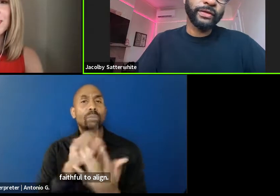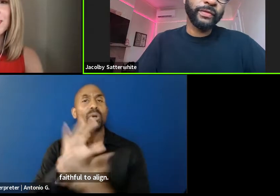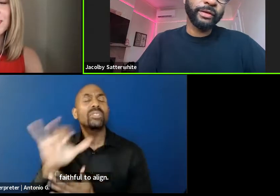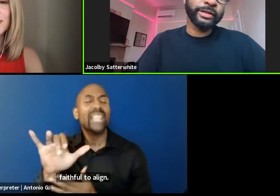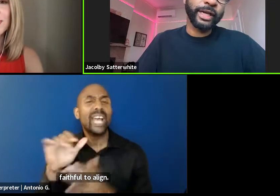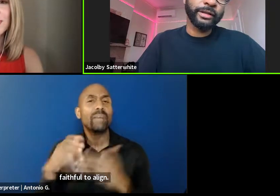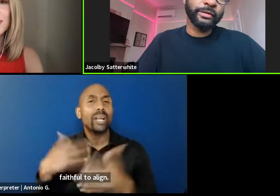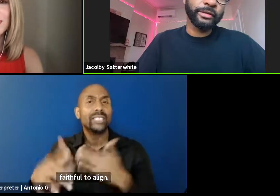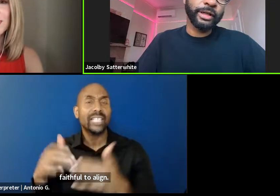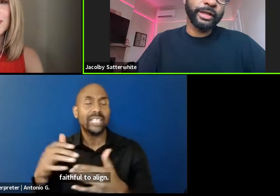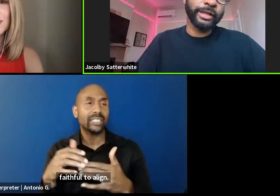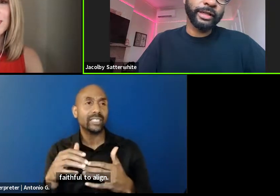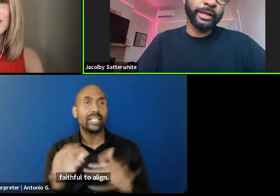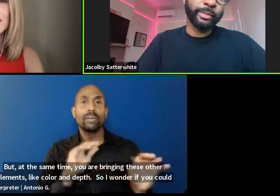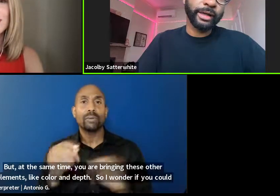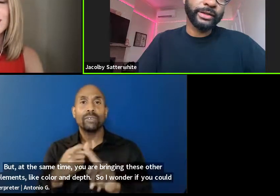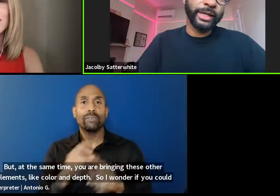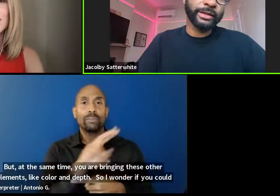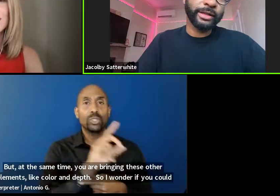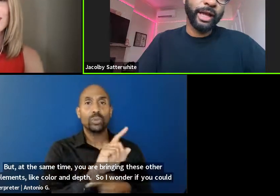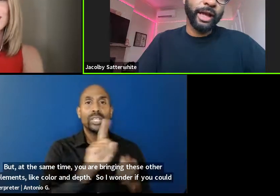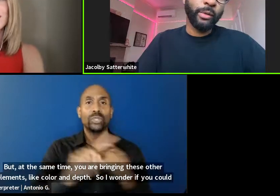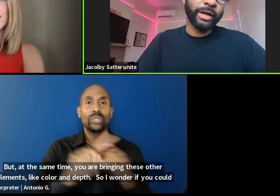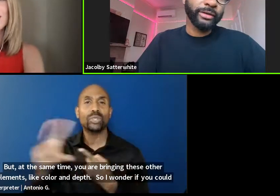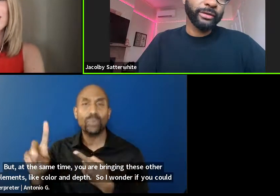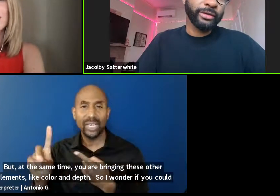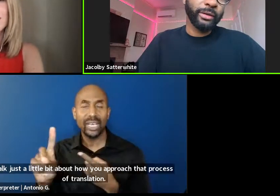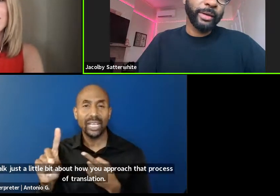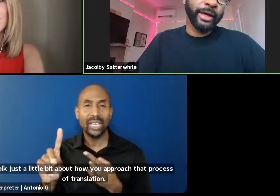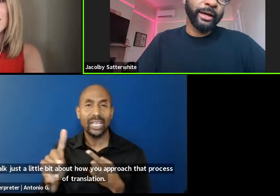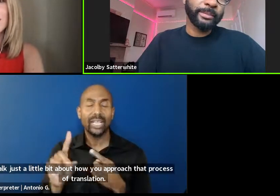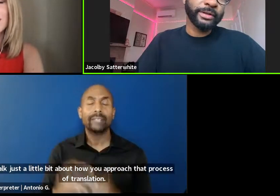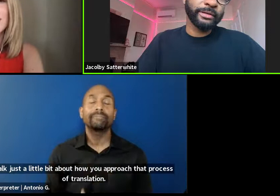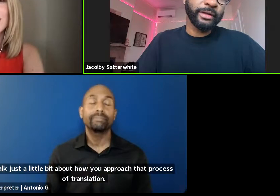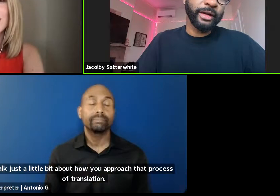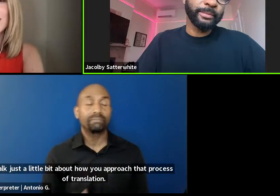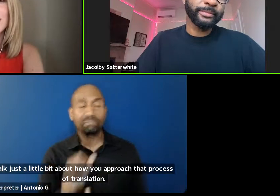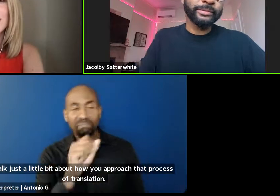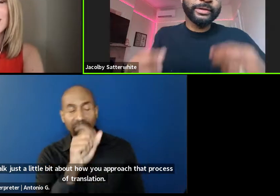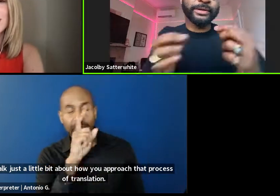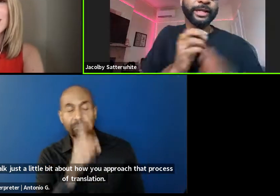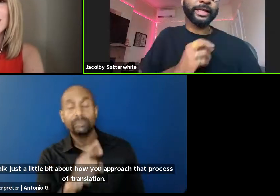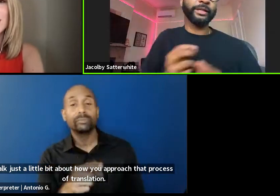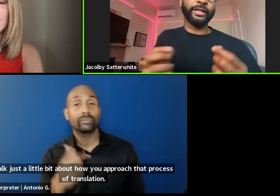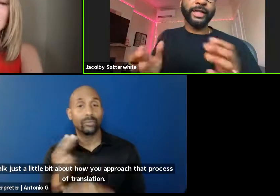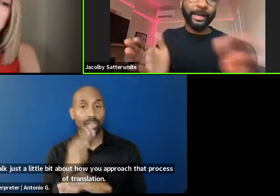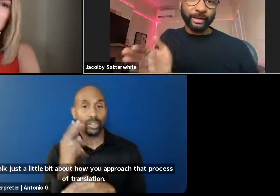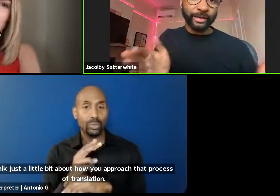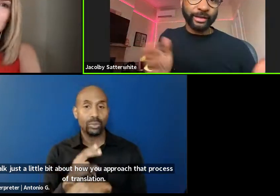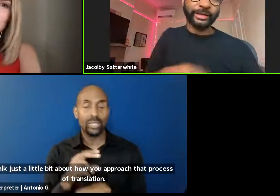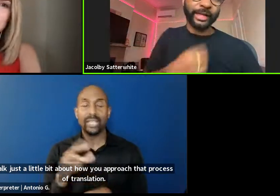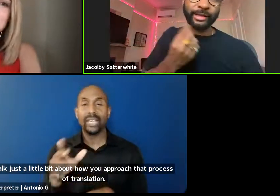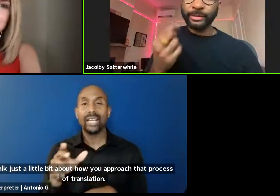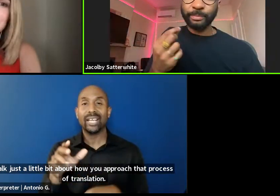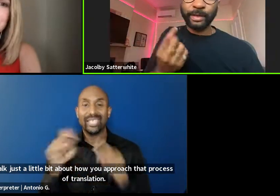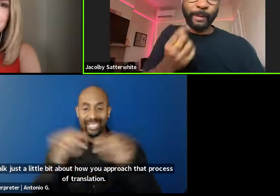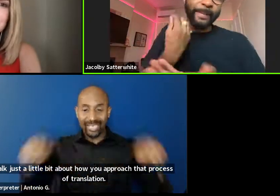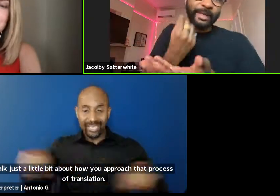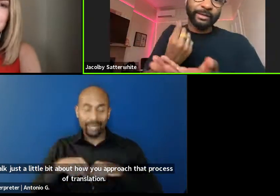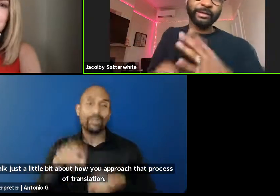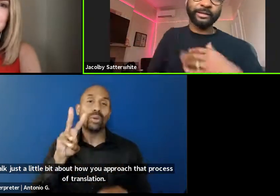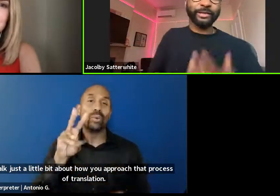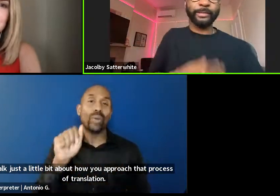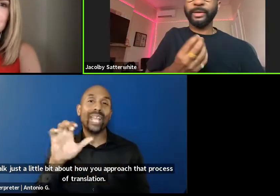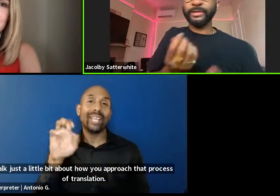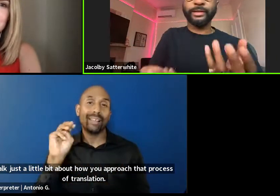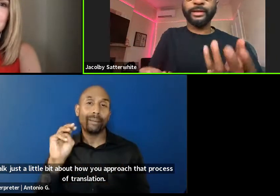Yeah, it's a very tactile and delicate process where I use a Wacom, like a tablet and a stylus, like a